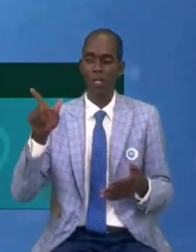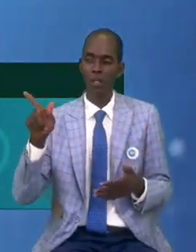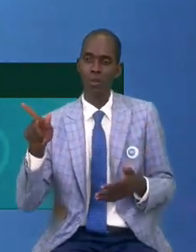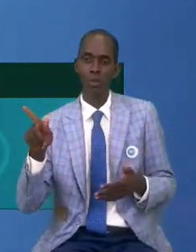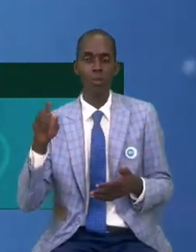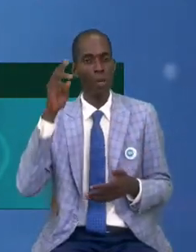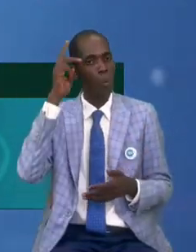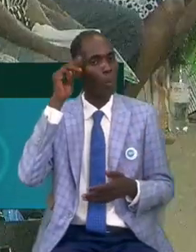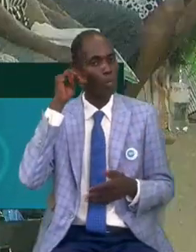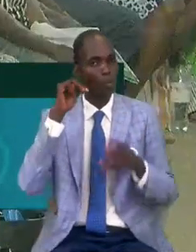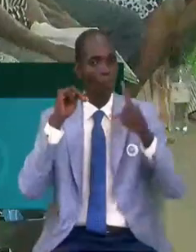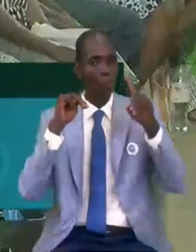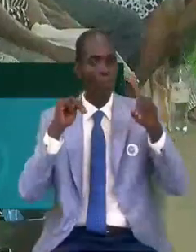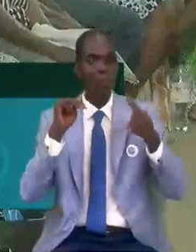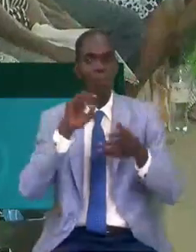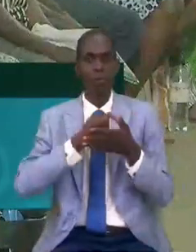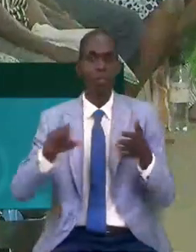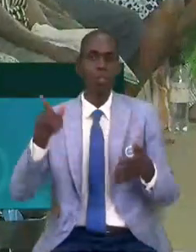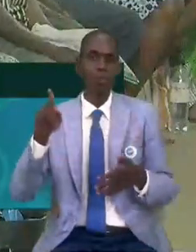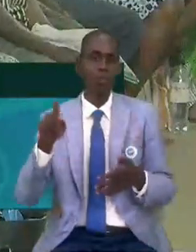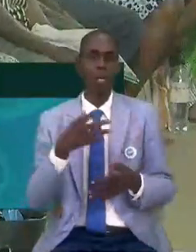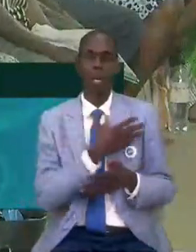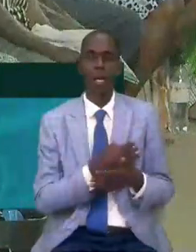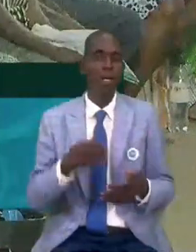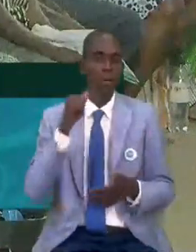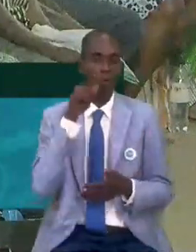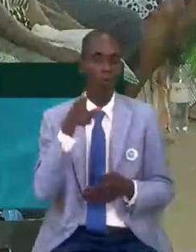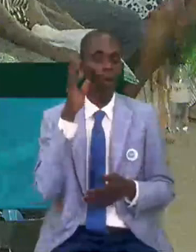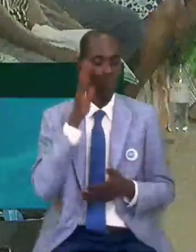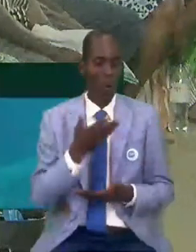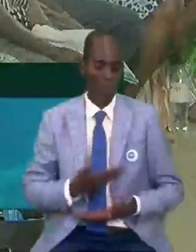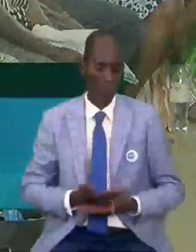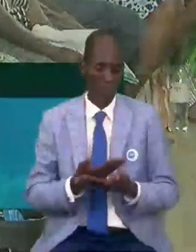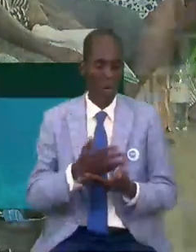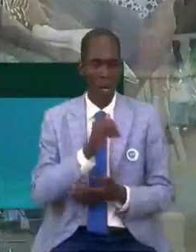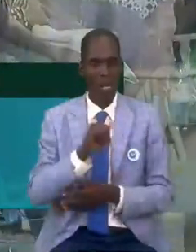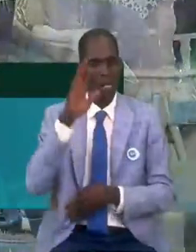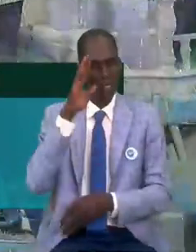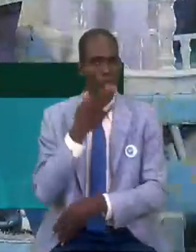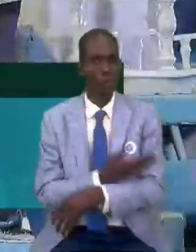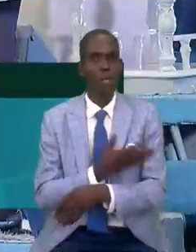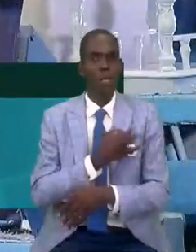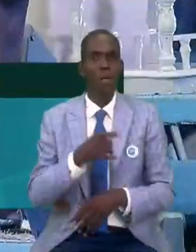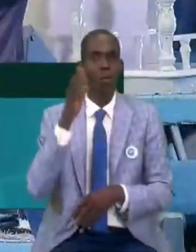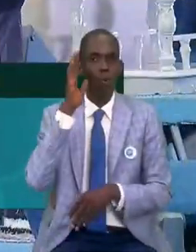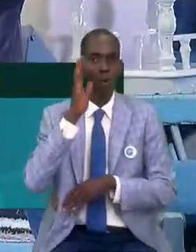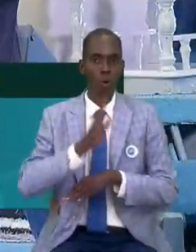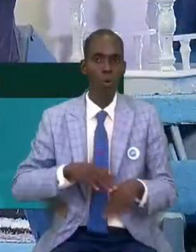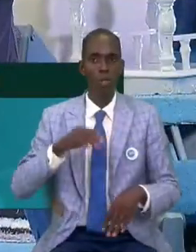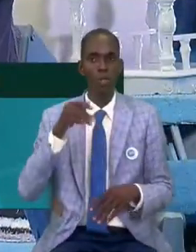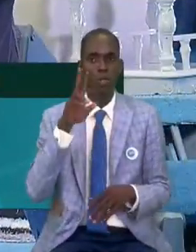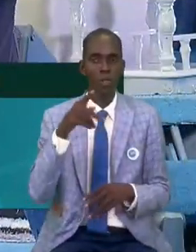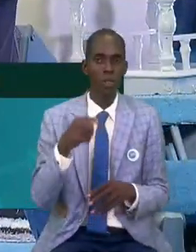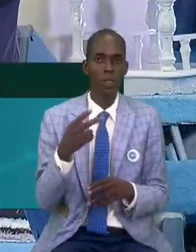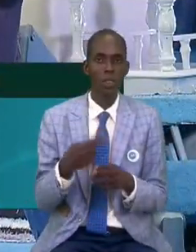a son, and thou shalt call his name Jesus, for he shall